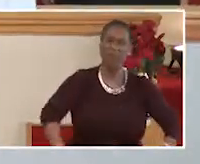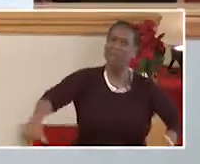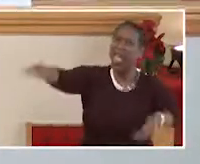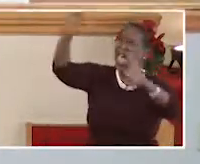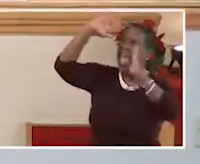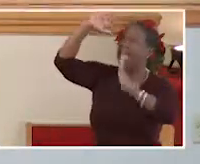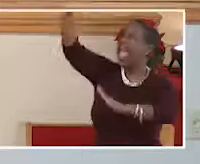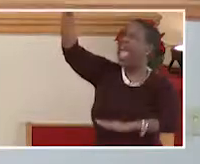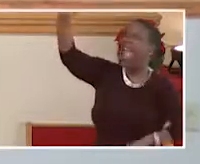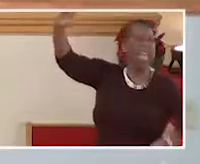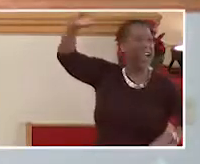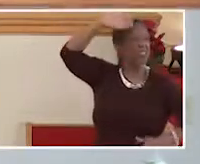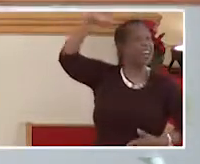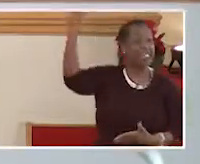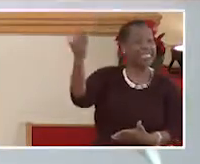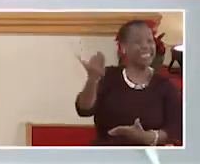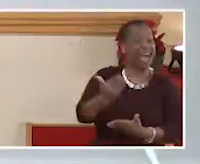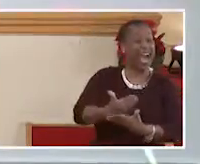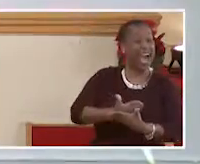Son of righteousness.